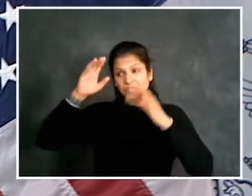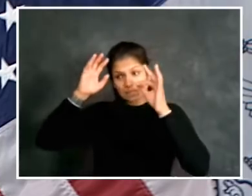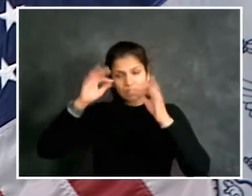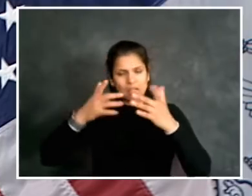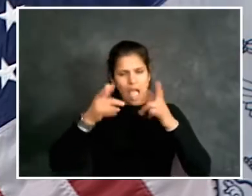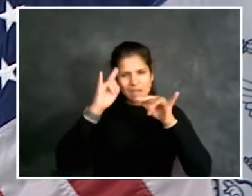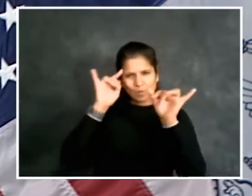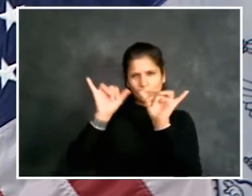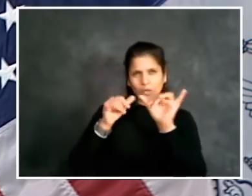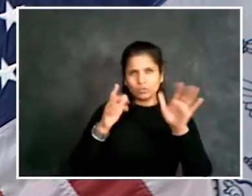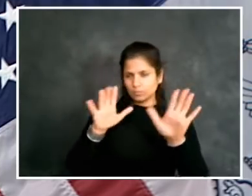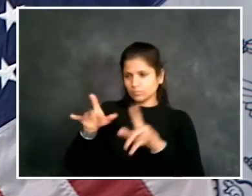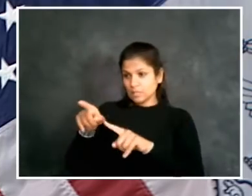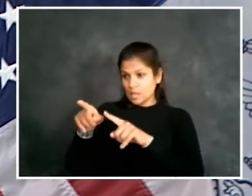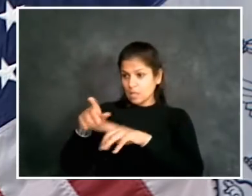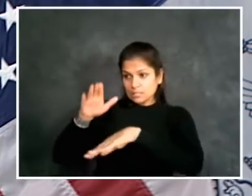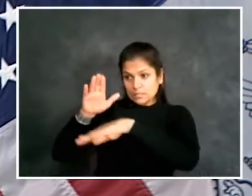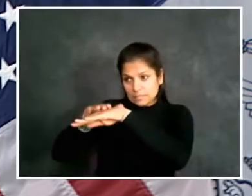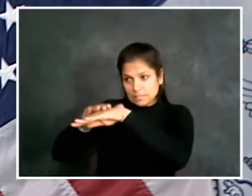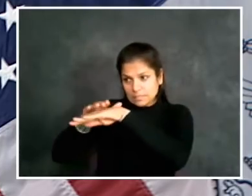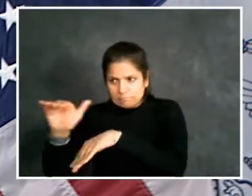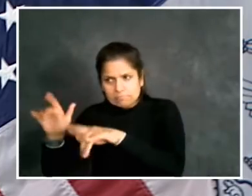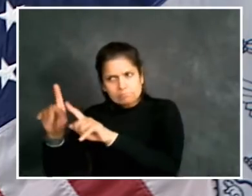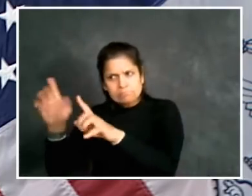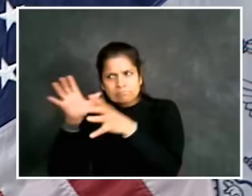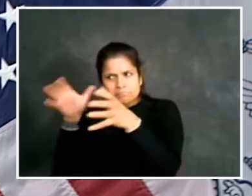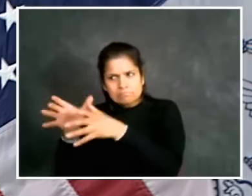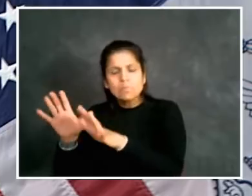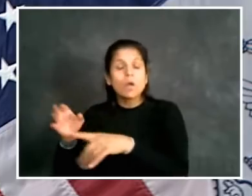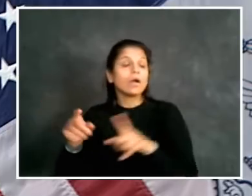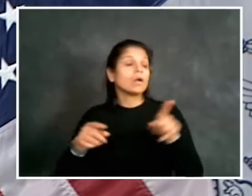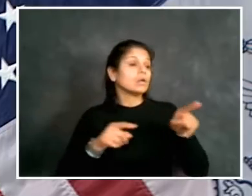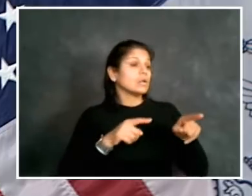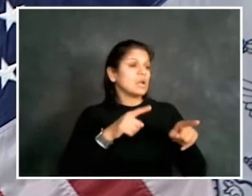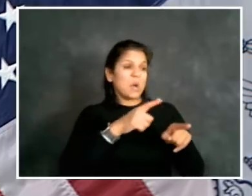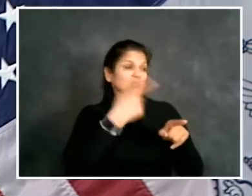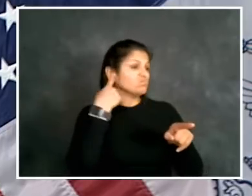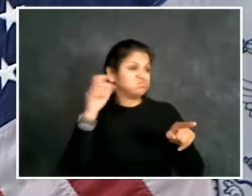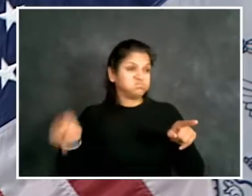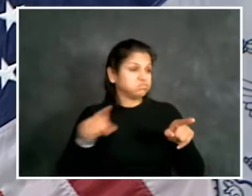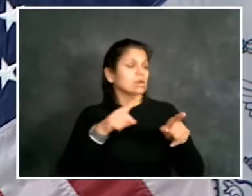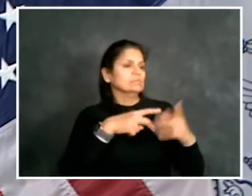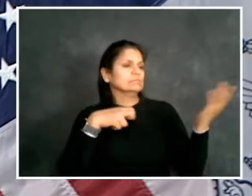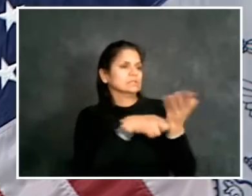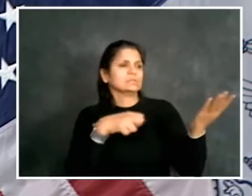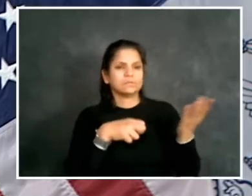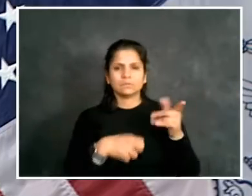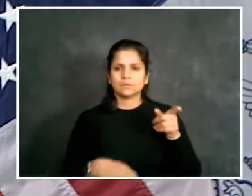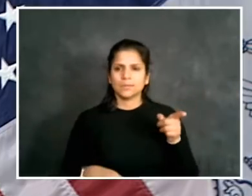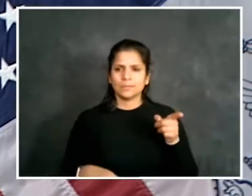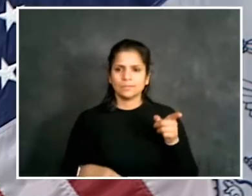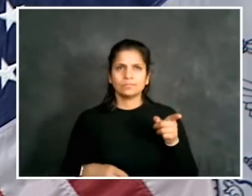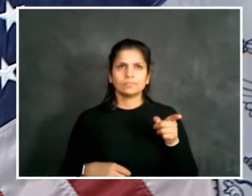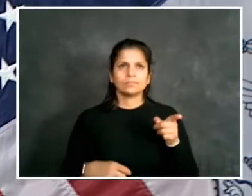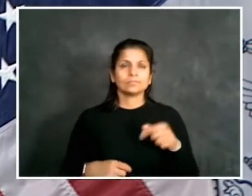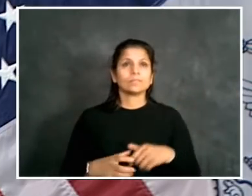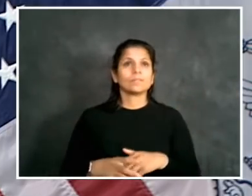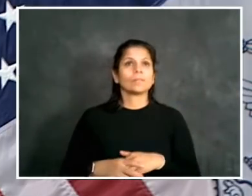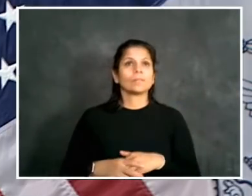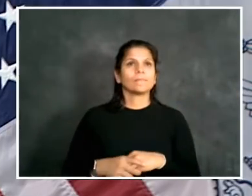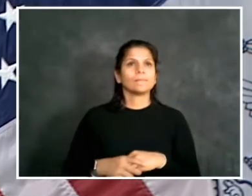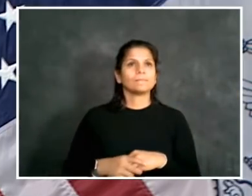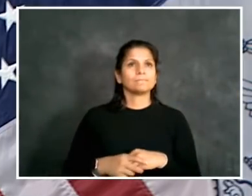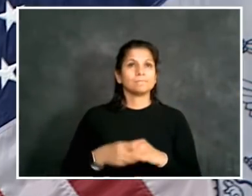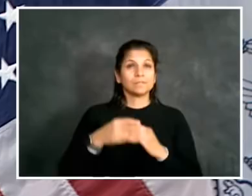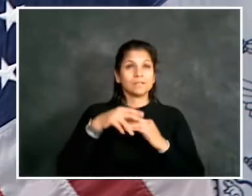know, get that 6 feet and stick to it versus when people have made the decision to come together in groups. That's a pretty affirmative decision at this moment in the